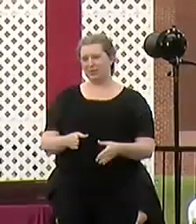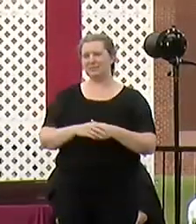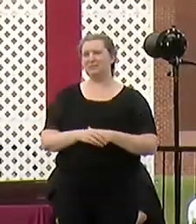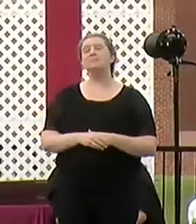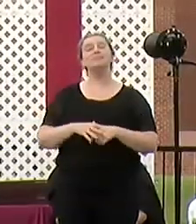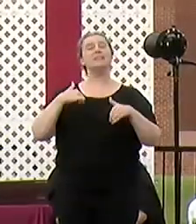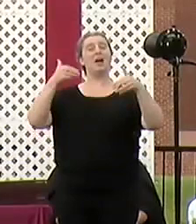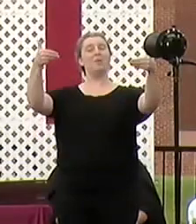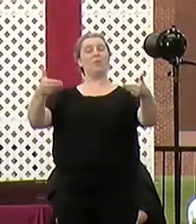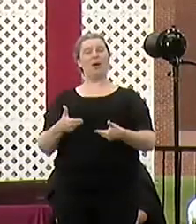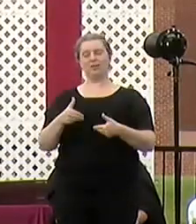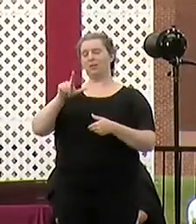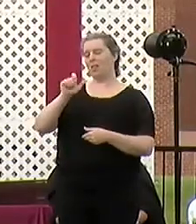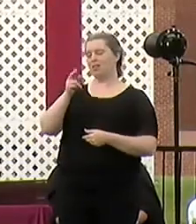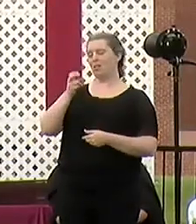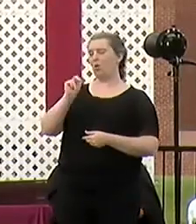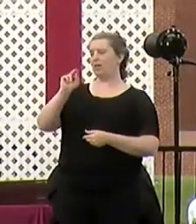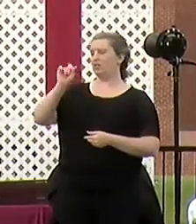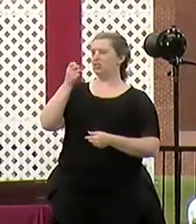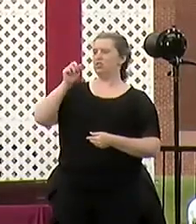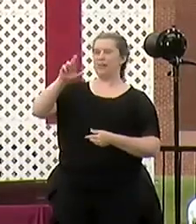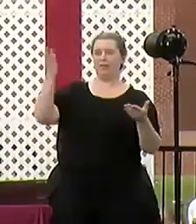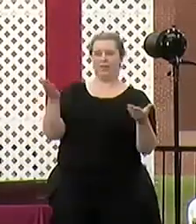gentlemen, we would like to welcome Mrs. Lauren Schaefer to the podium.